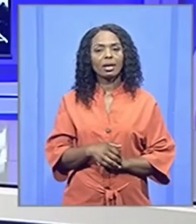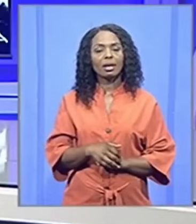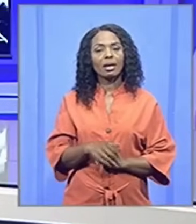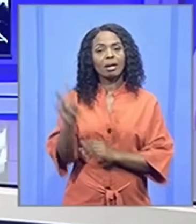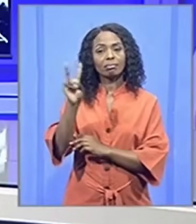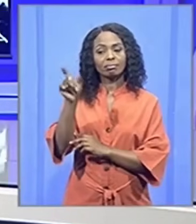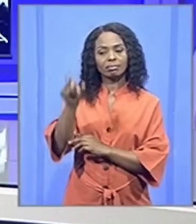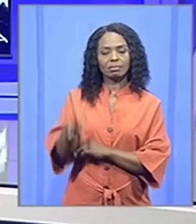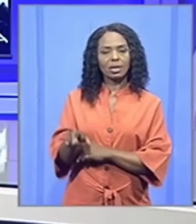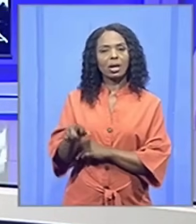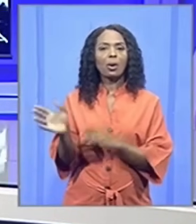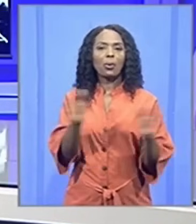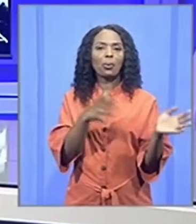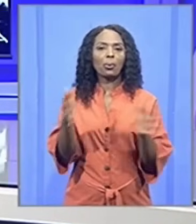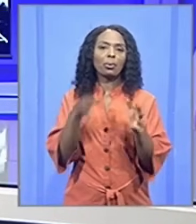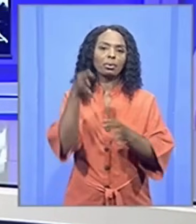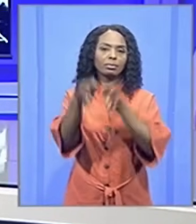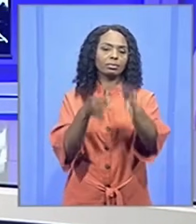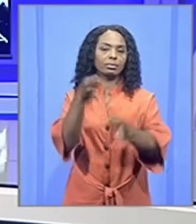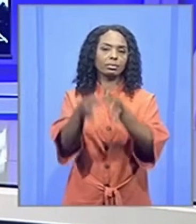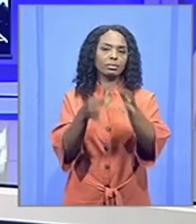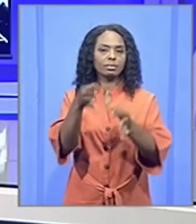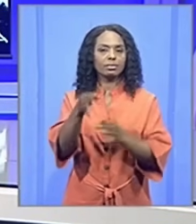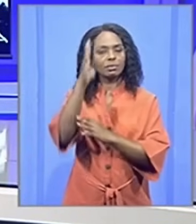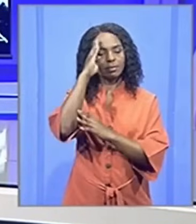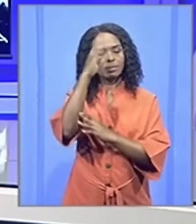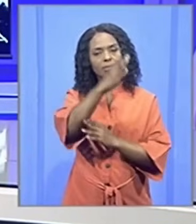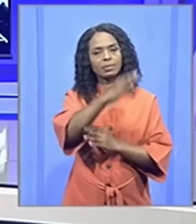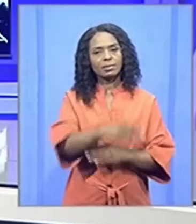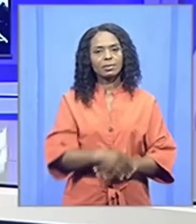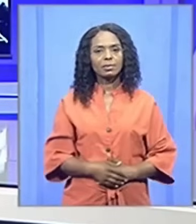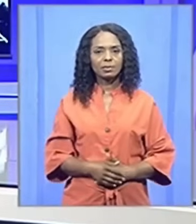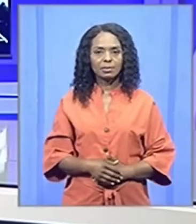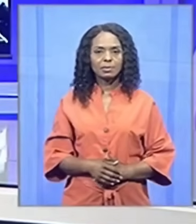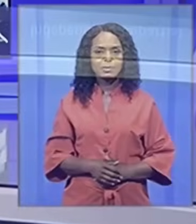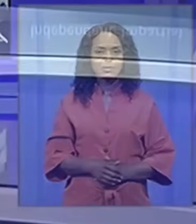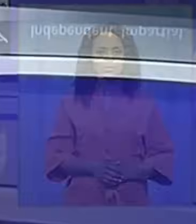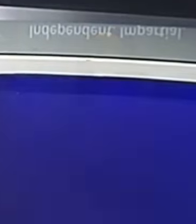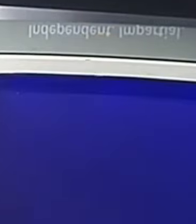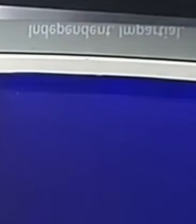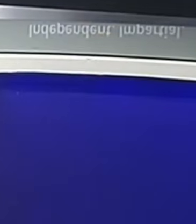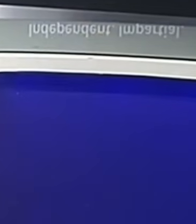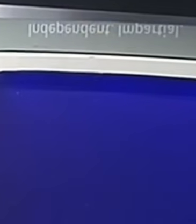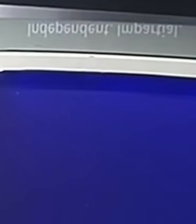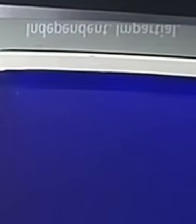dimeng o latela ka kakanyo ya maemo a boso Thobela.